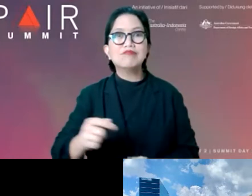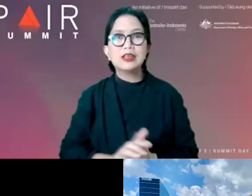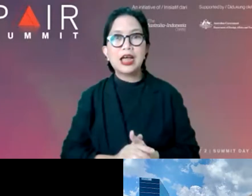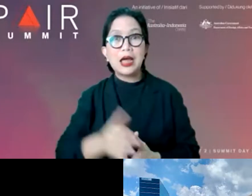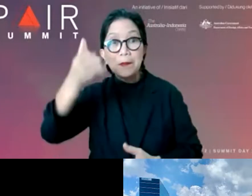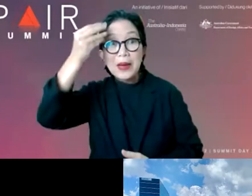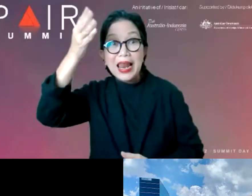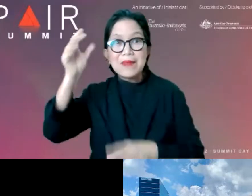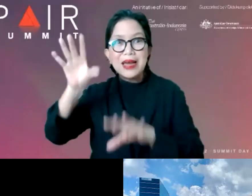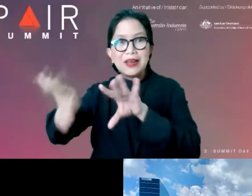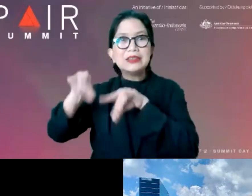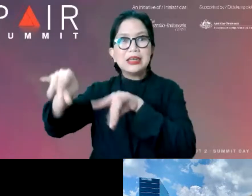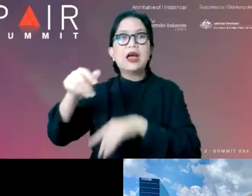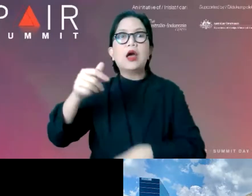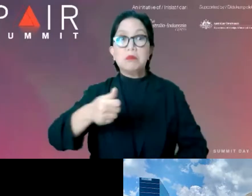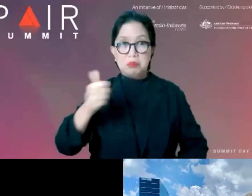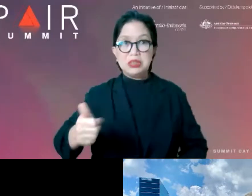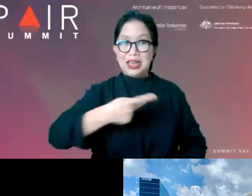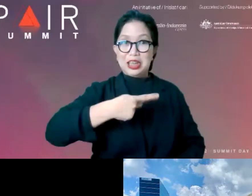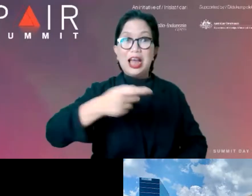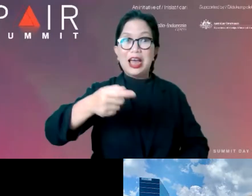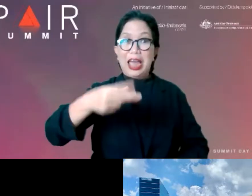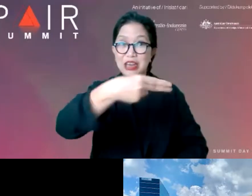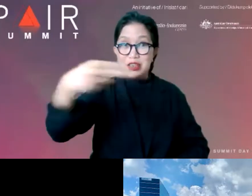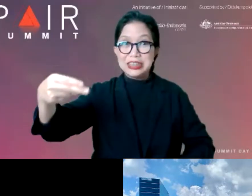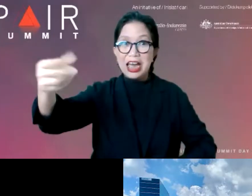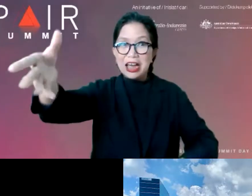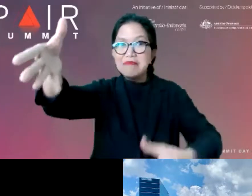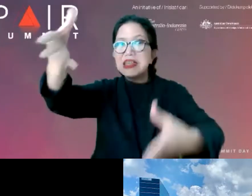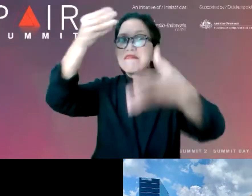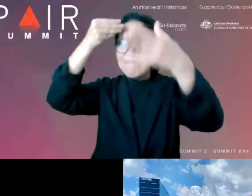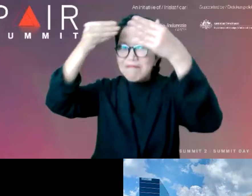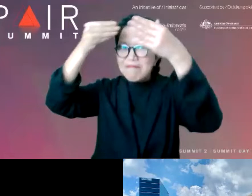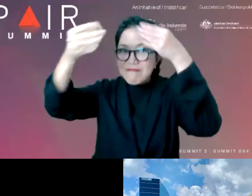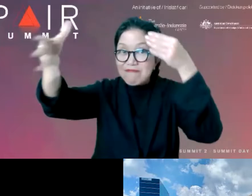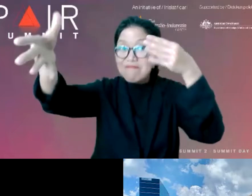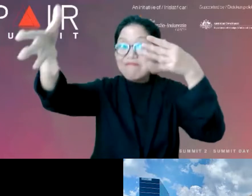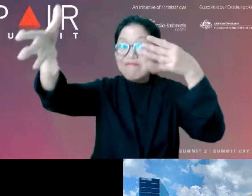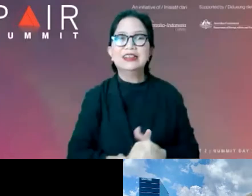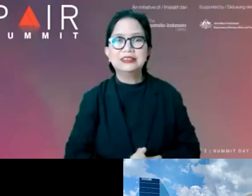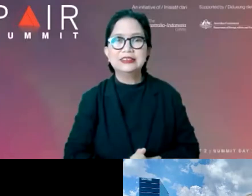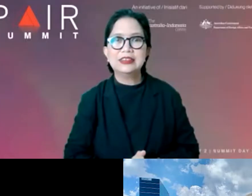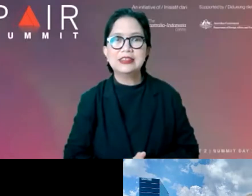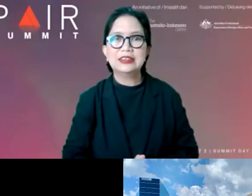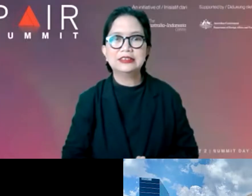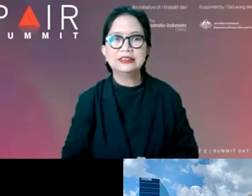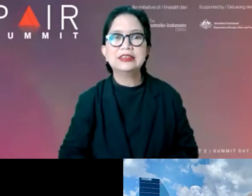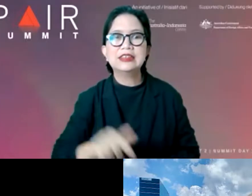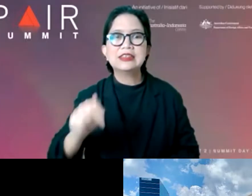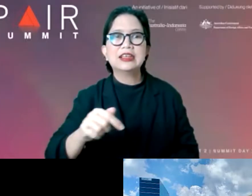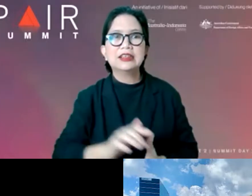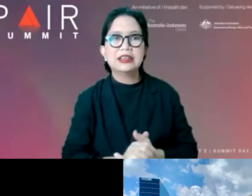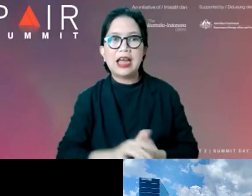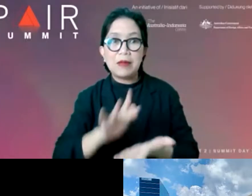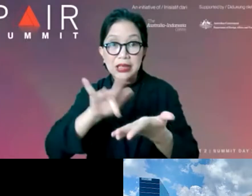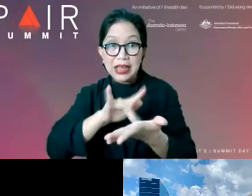for Indonesia. I think in terms of the My Health Record, the original design for it was different to